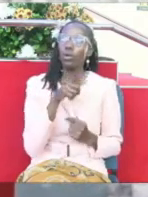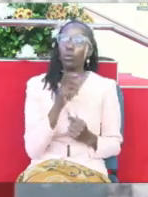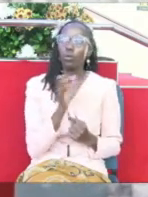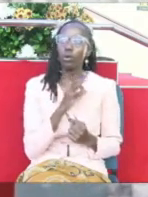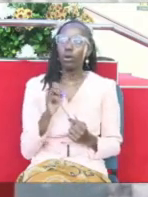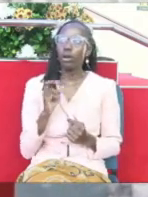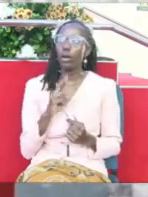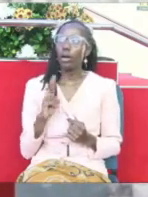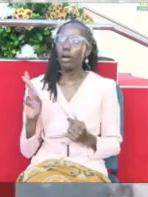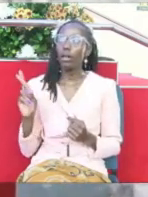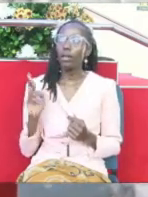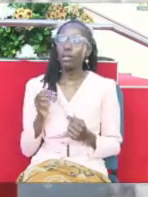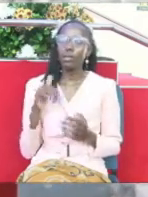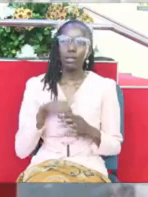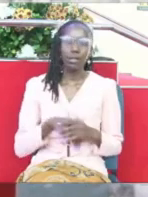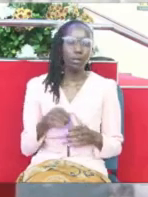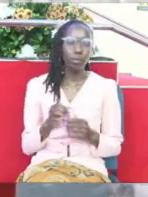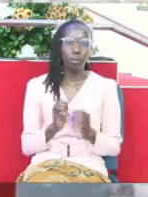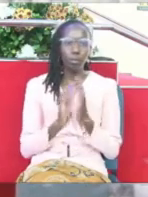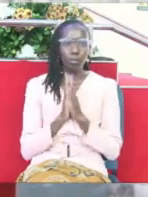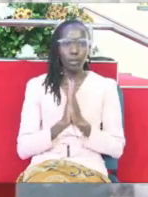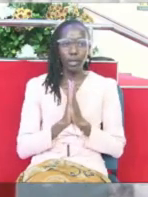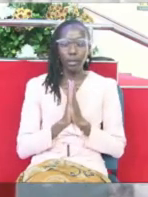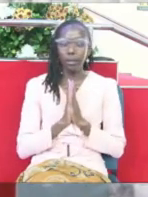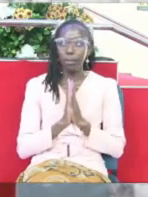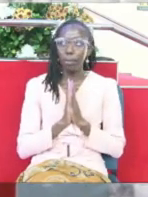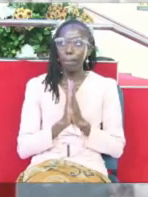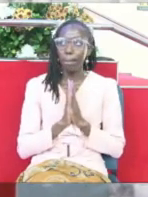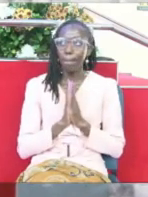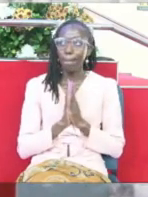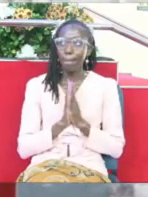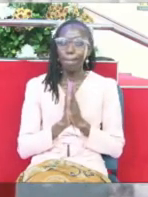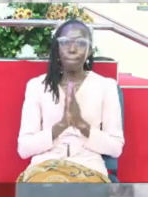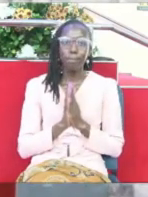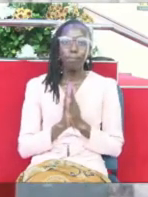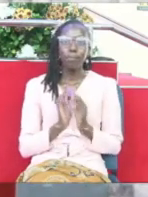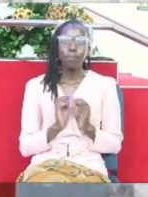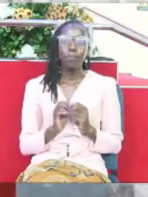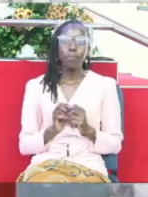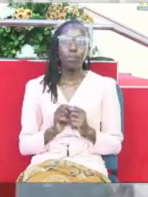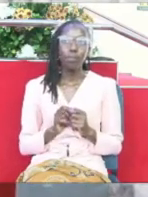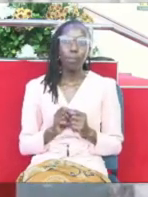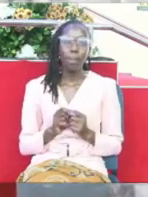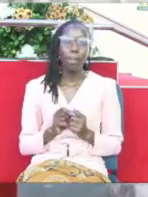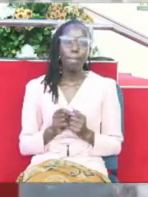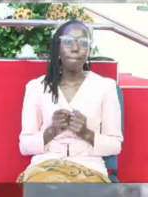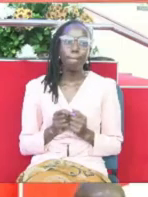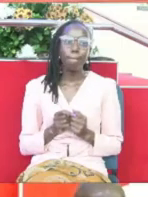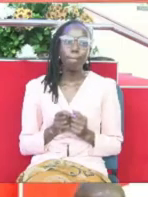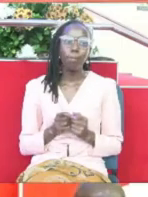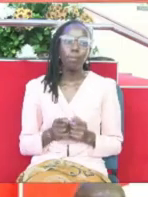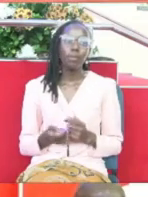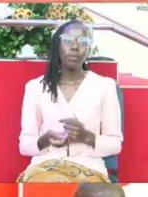go with Pastor Kaunda however much I love him. Kwa sababu mahali hapa utaenda peke yako wewe peke yako, huwezi kaenda na mtu mwingine. I can only go on